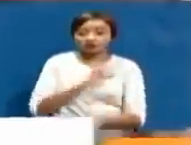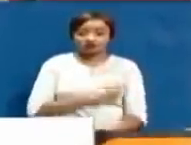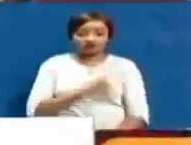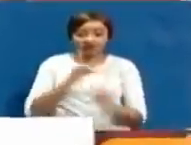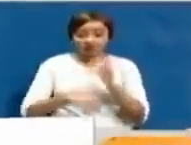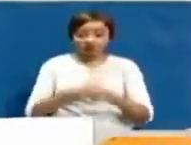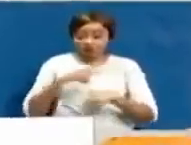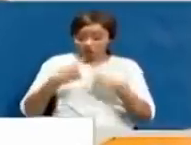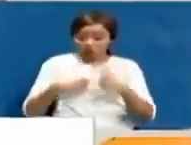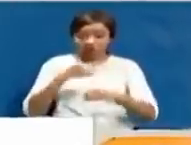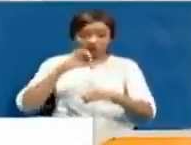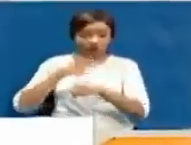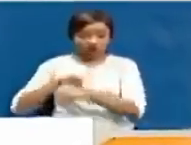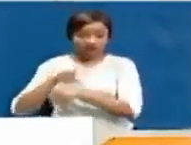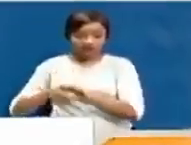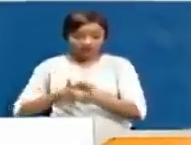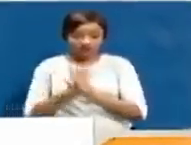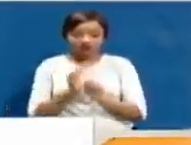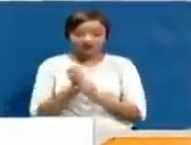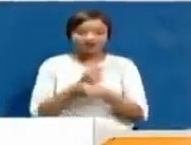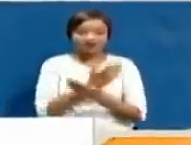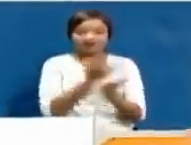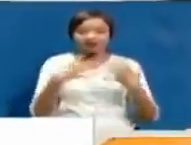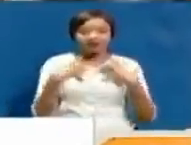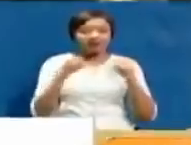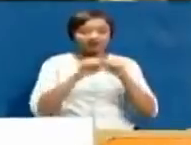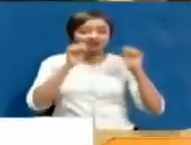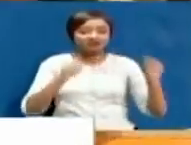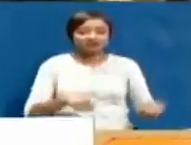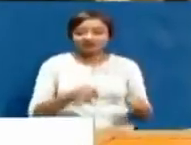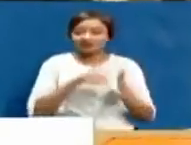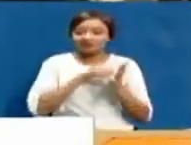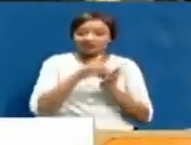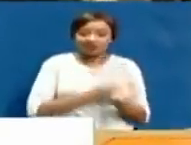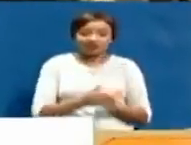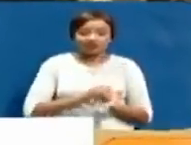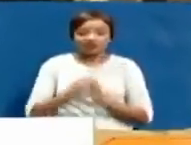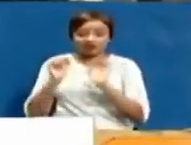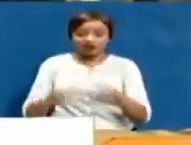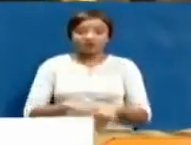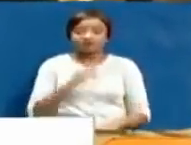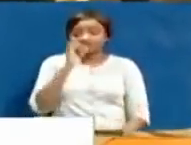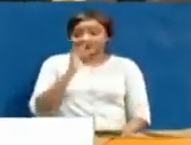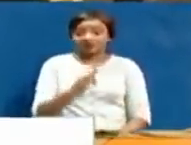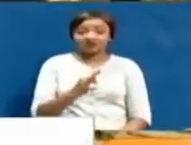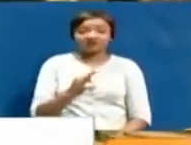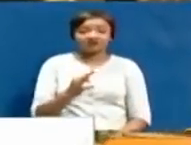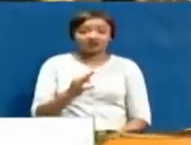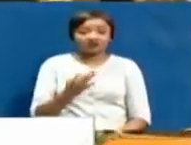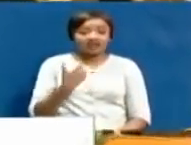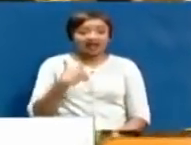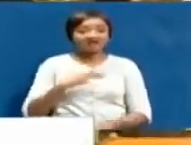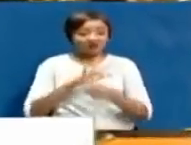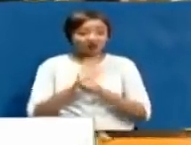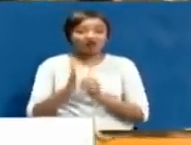increased numbers will likely strain the county's health facilities. As long as there is one case anywhere in the world, nobody is